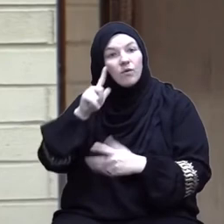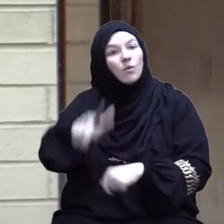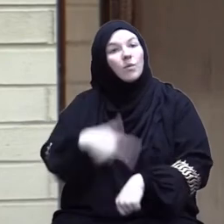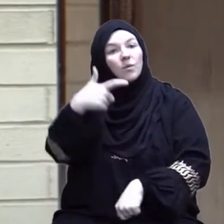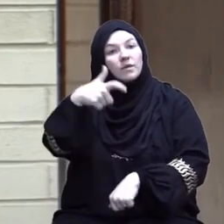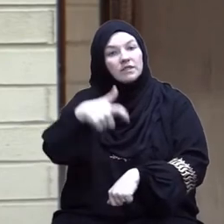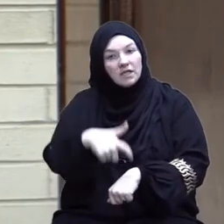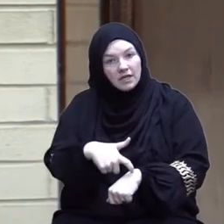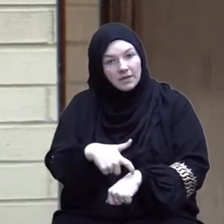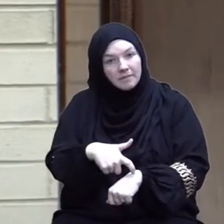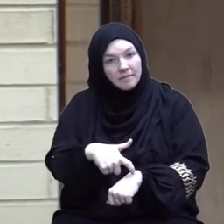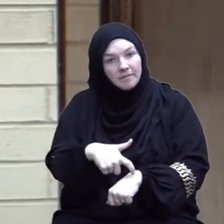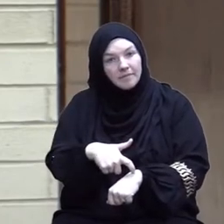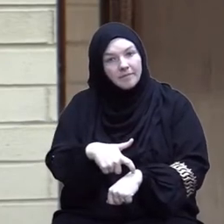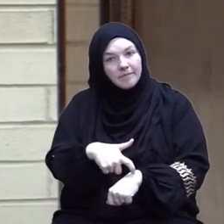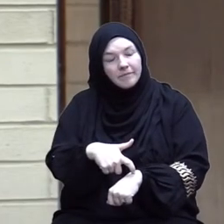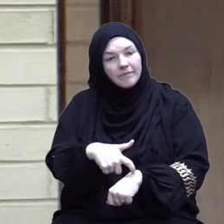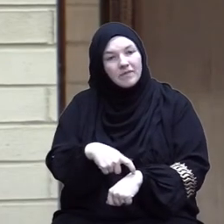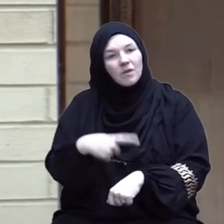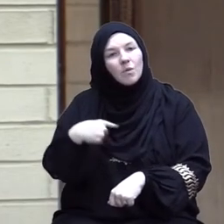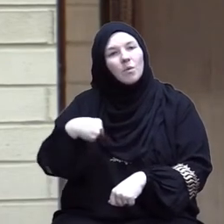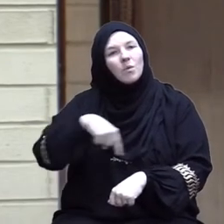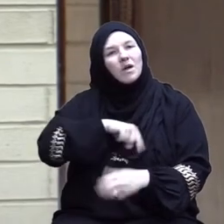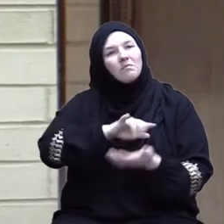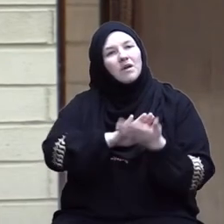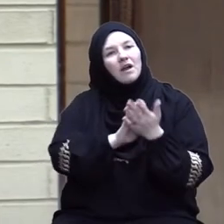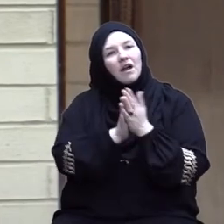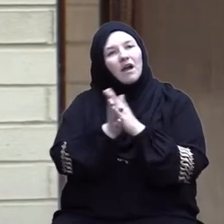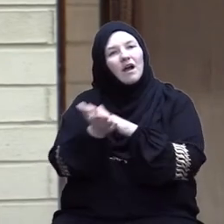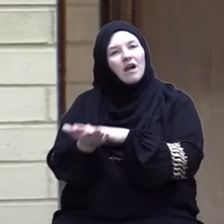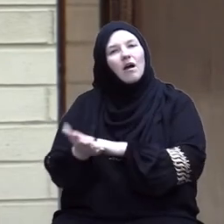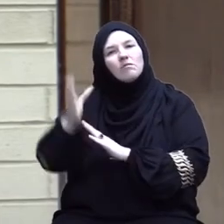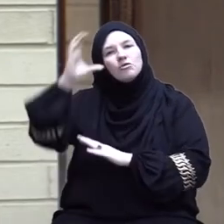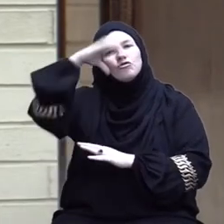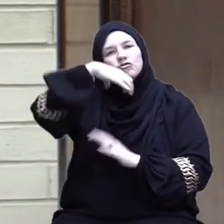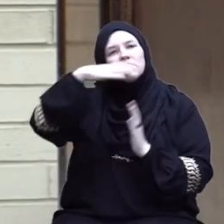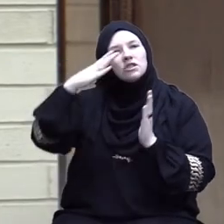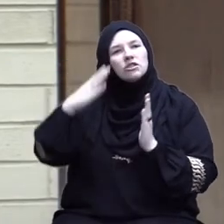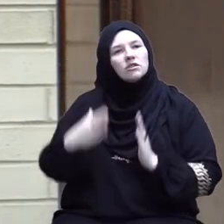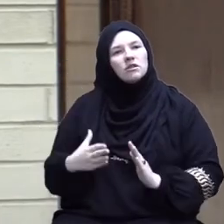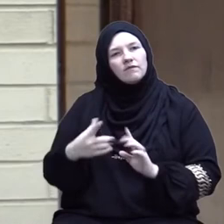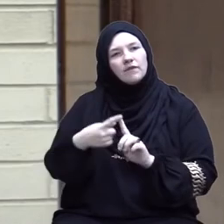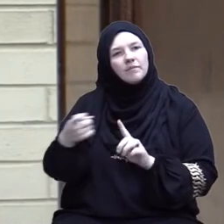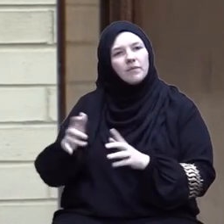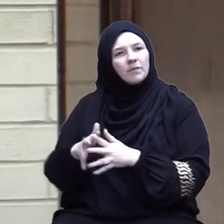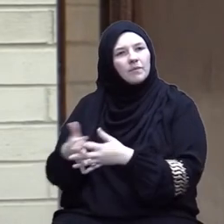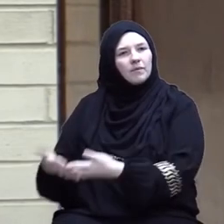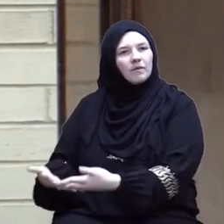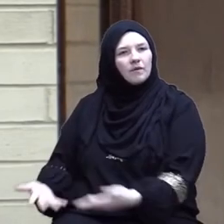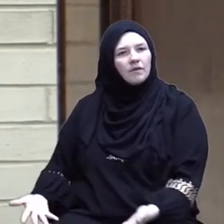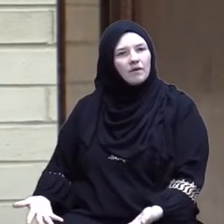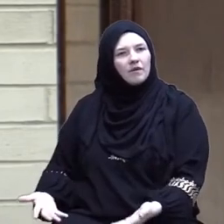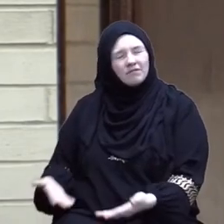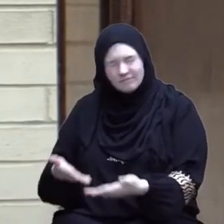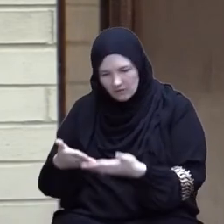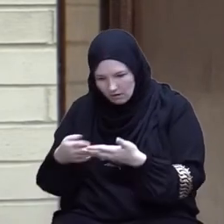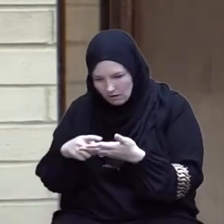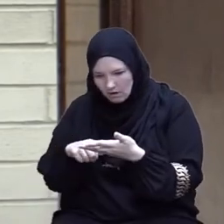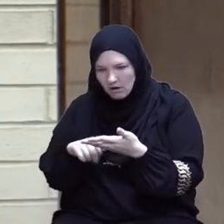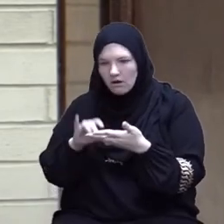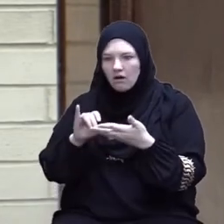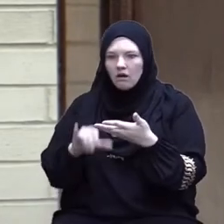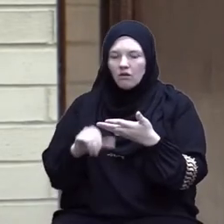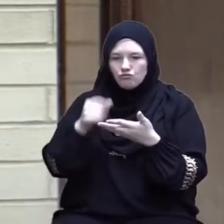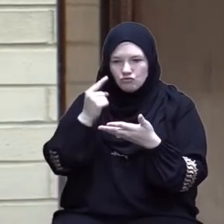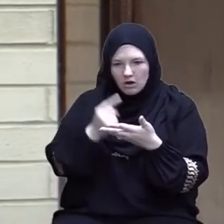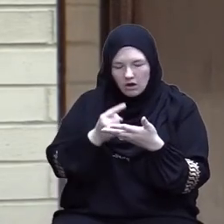long time, we become estranged from our own source, estranged from the word of Allah, estranged from